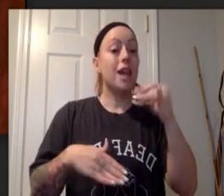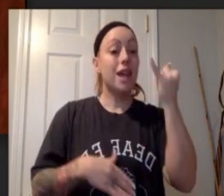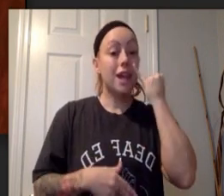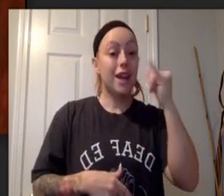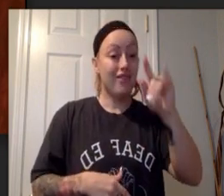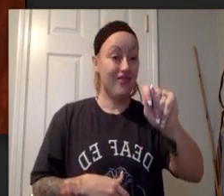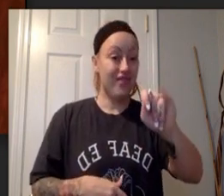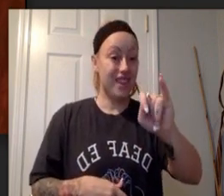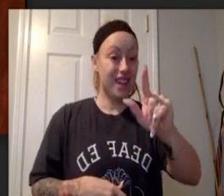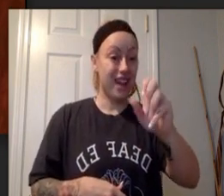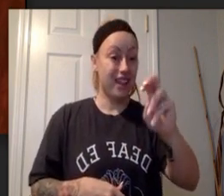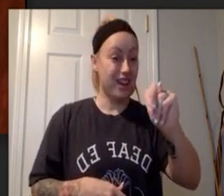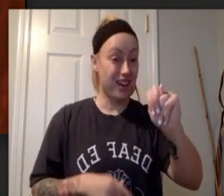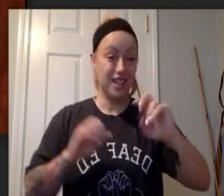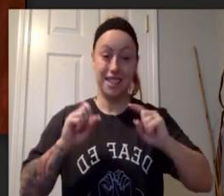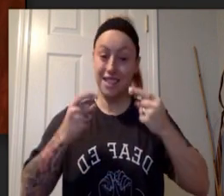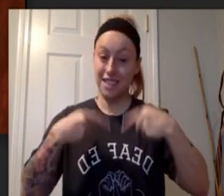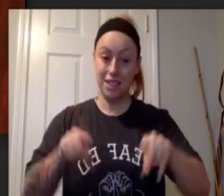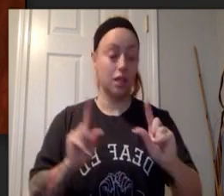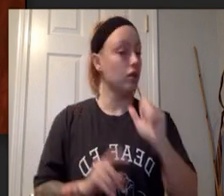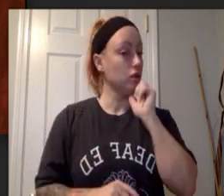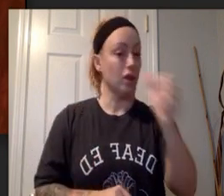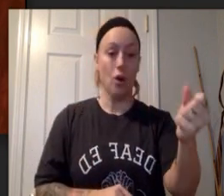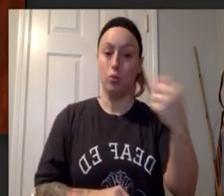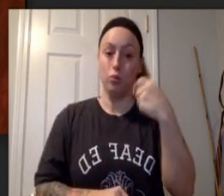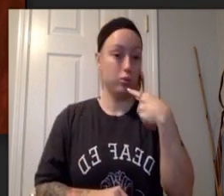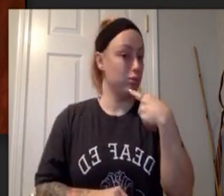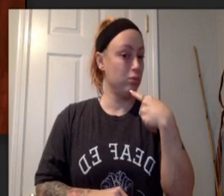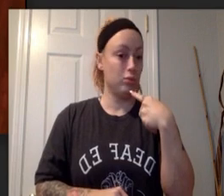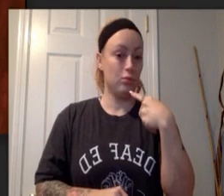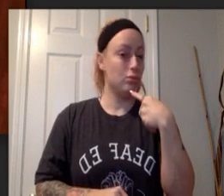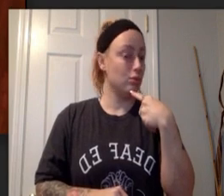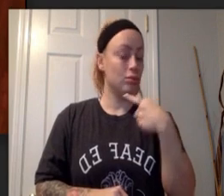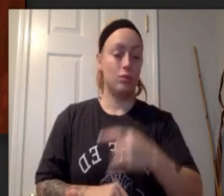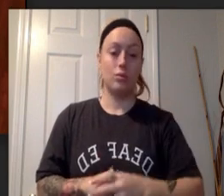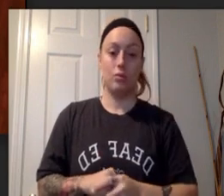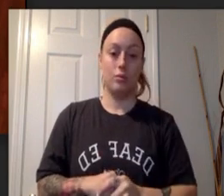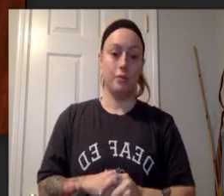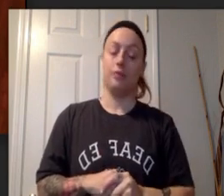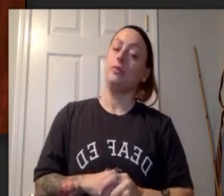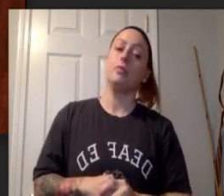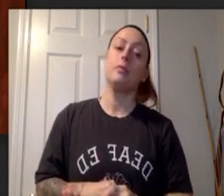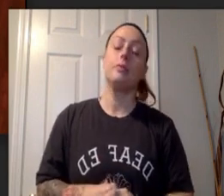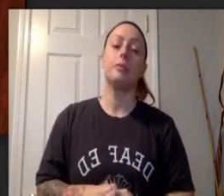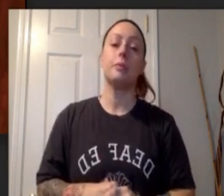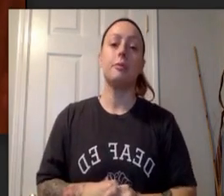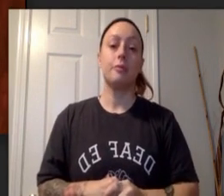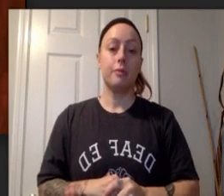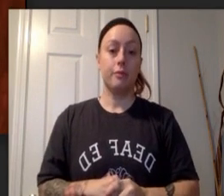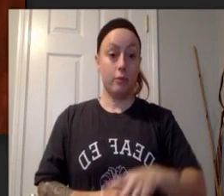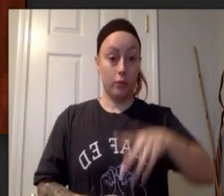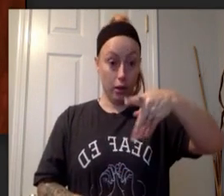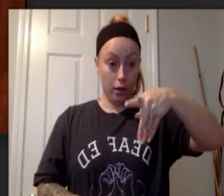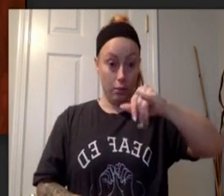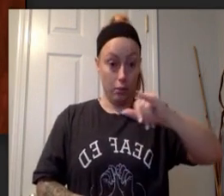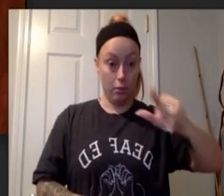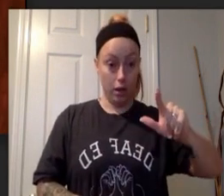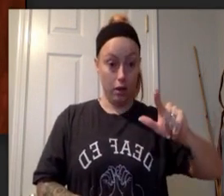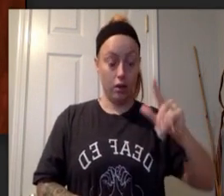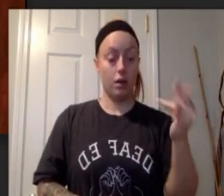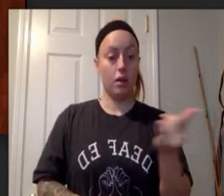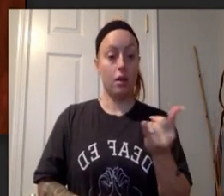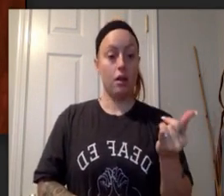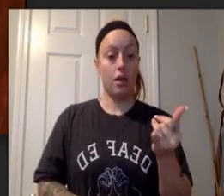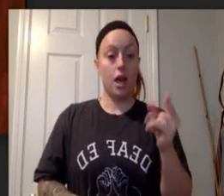carrying naloxone, and ideally using slow, using these resources. A pill like this is usually